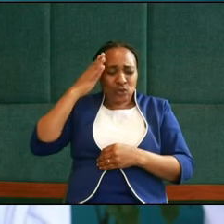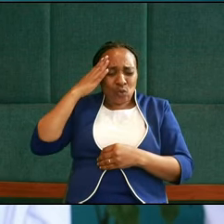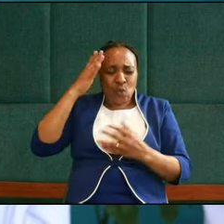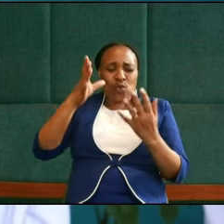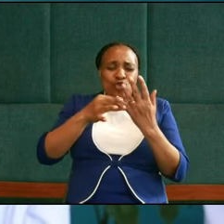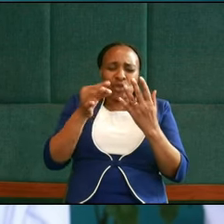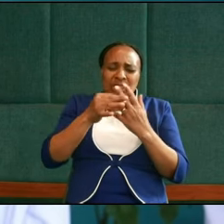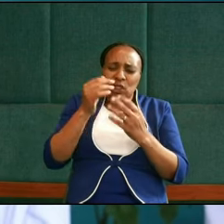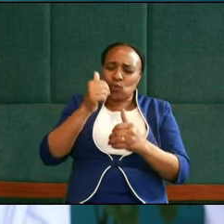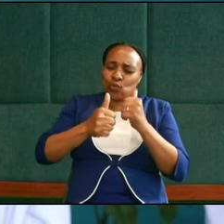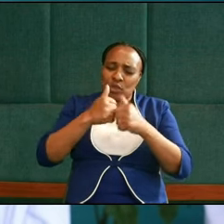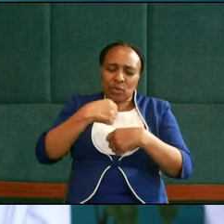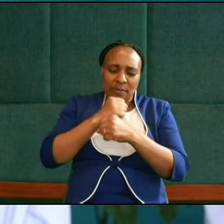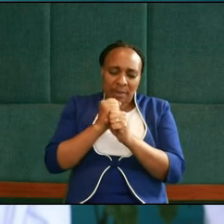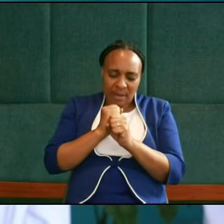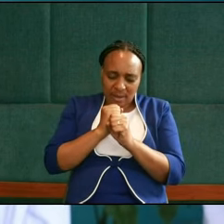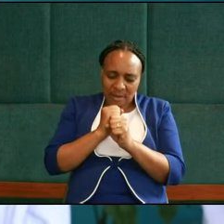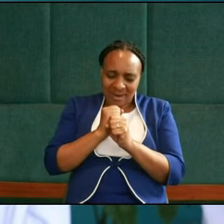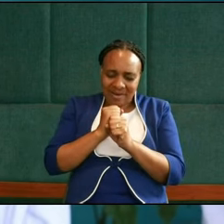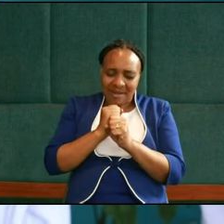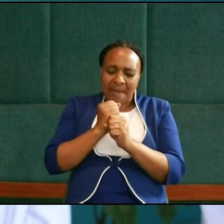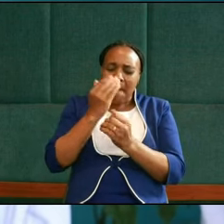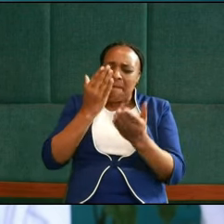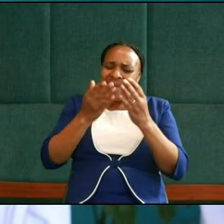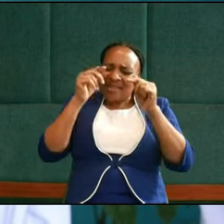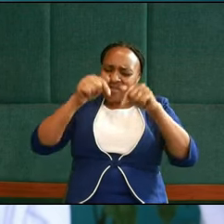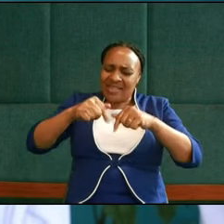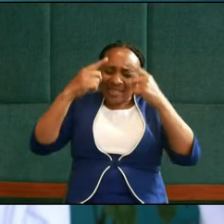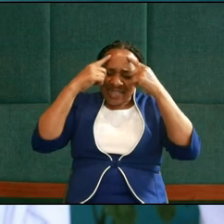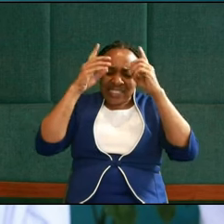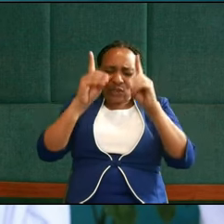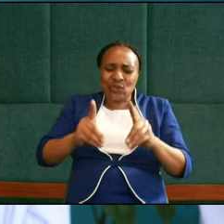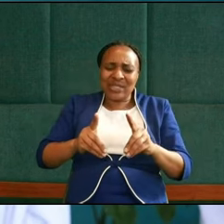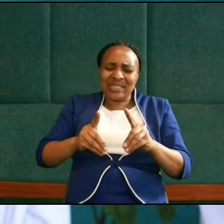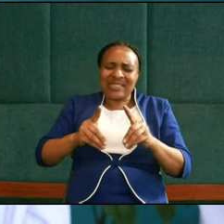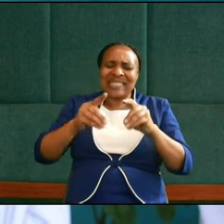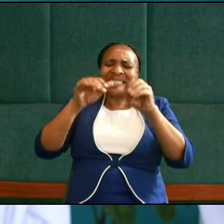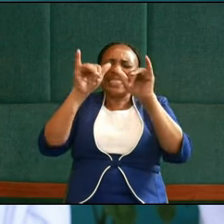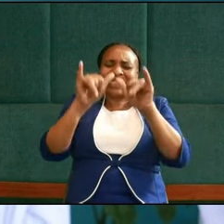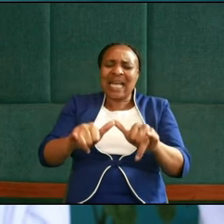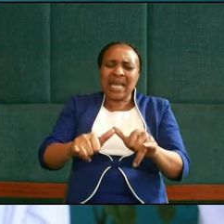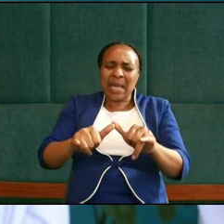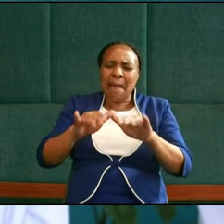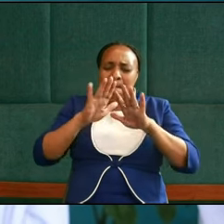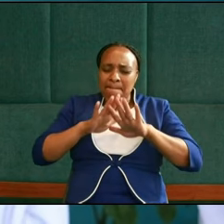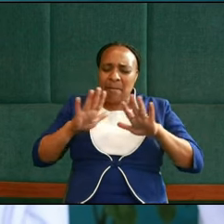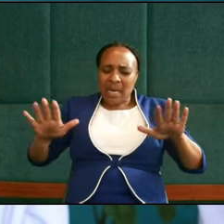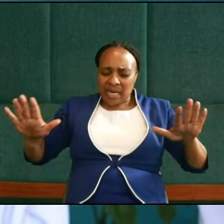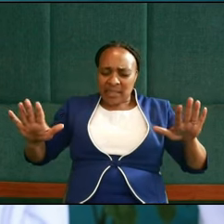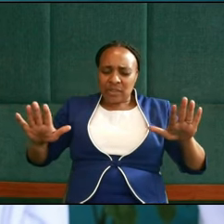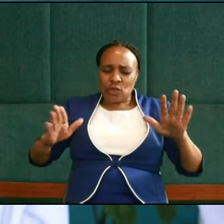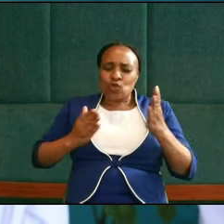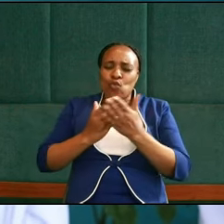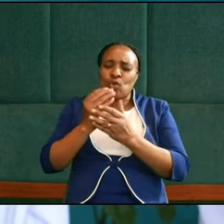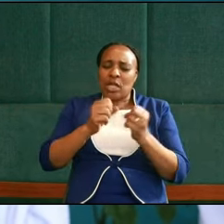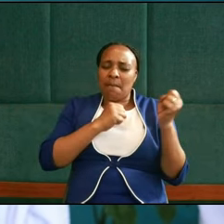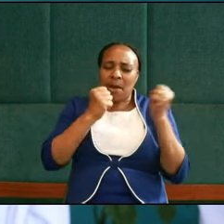we have made. May those decisions remain permanently by the power of the Holy Spirit.